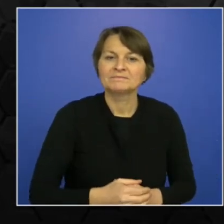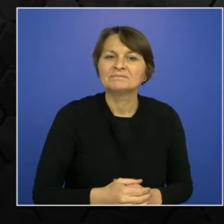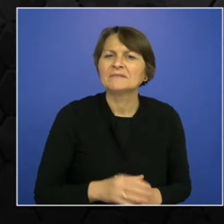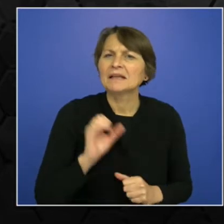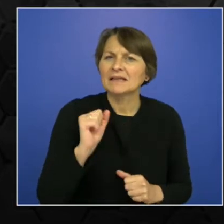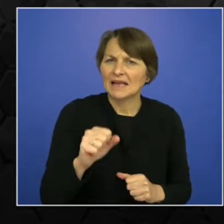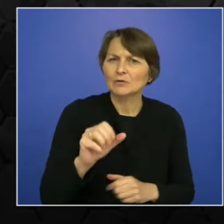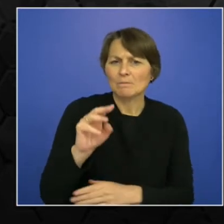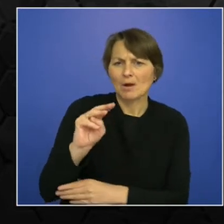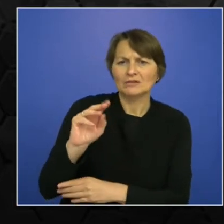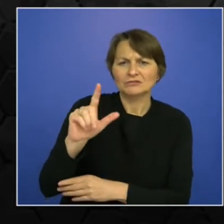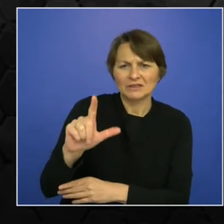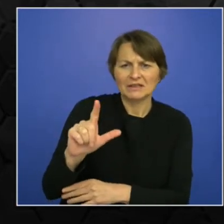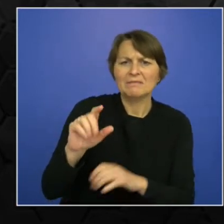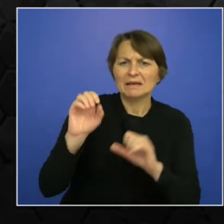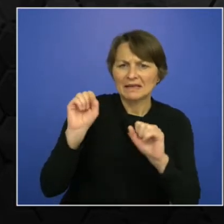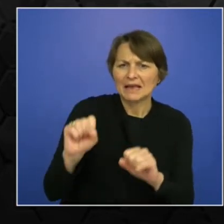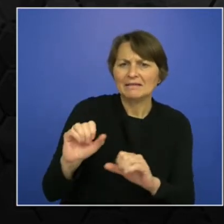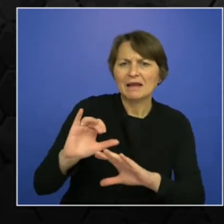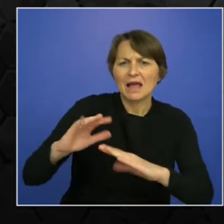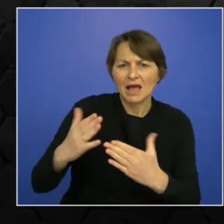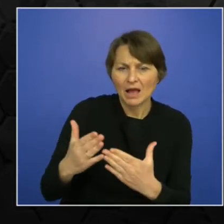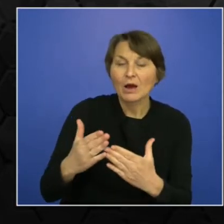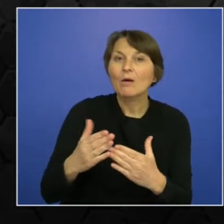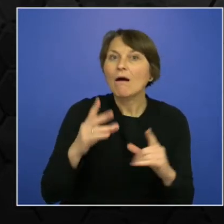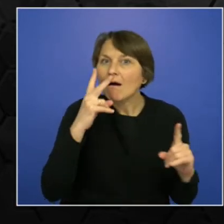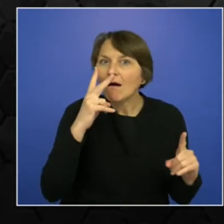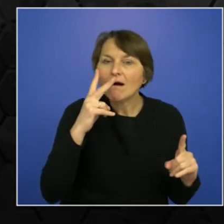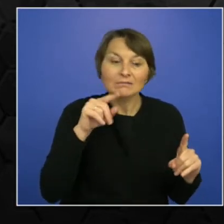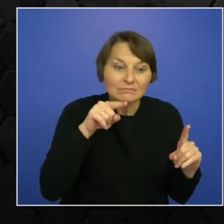project. Uncover insight.